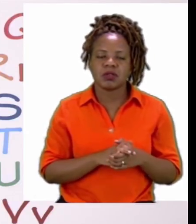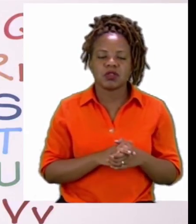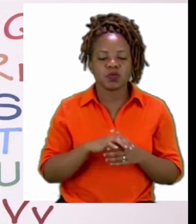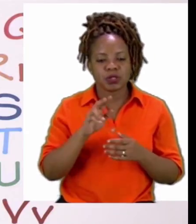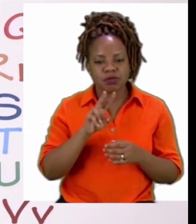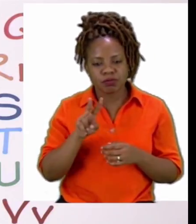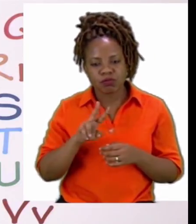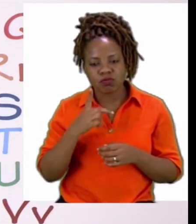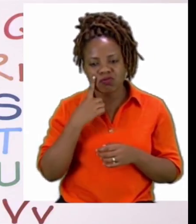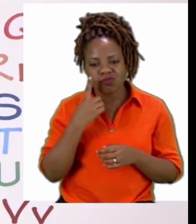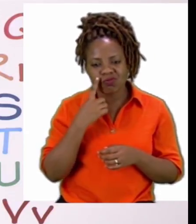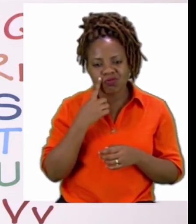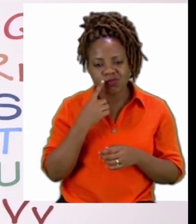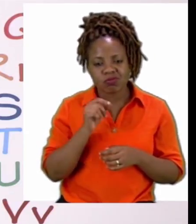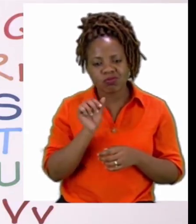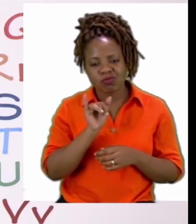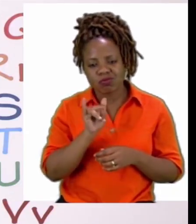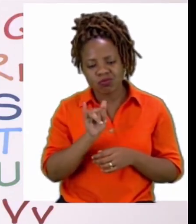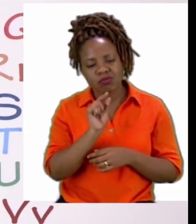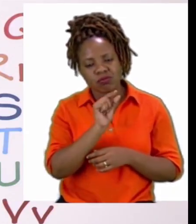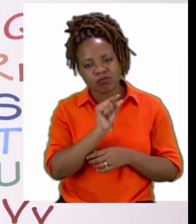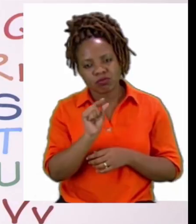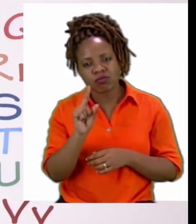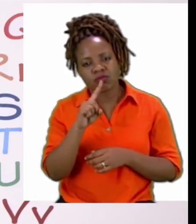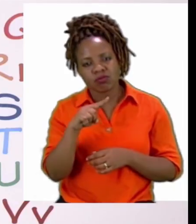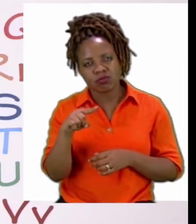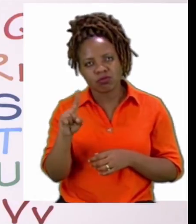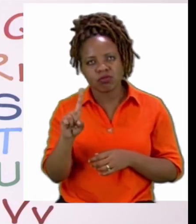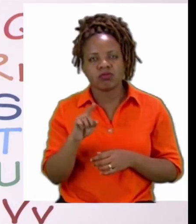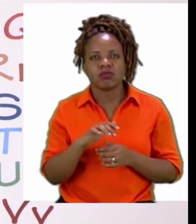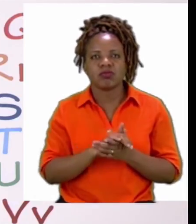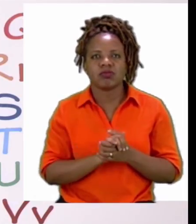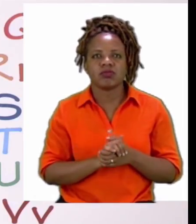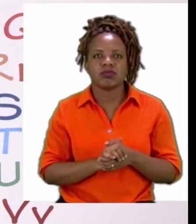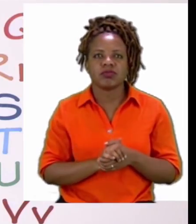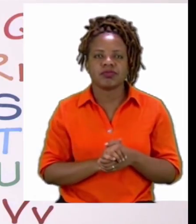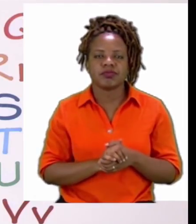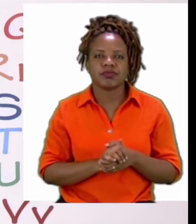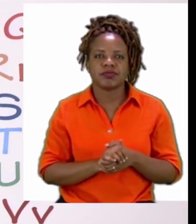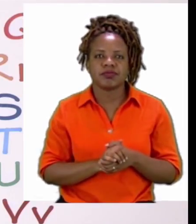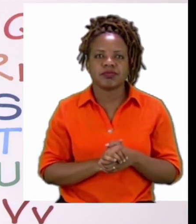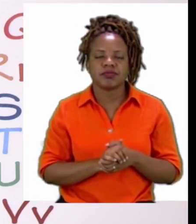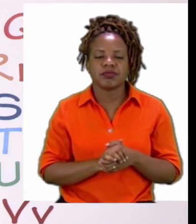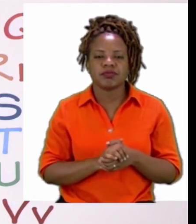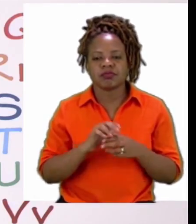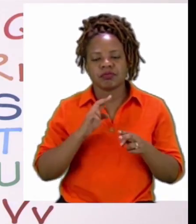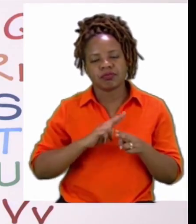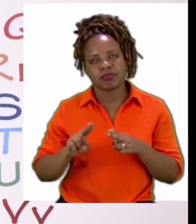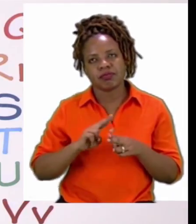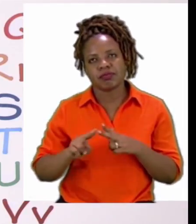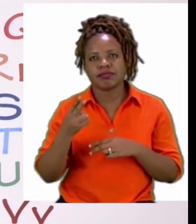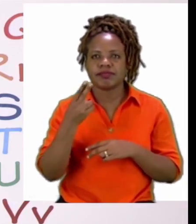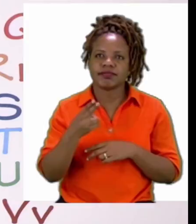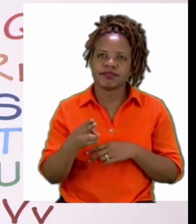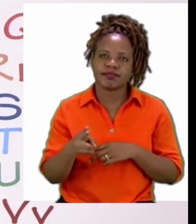if they make sense, and then you write the correct word and read it again afterwards. Take your time. If there are